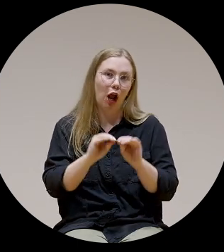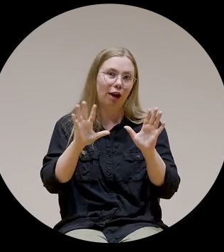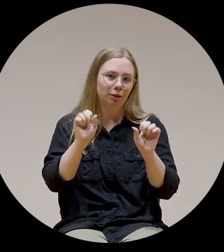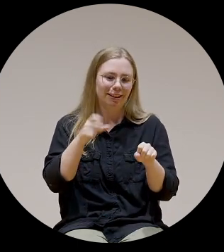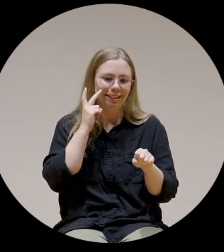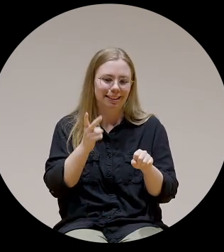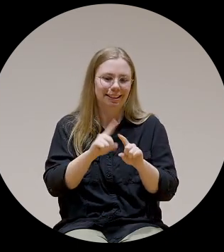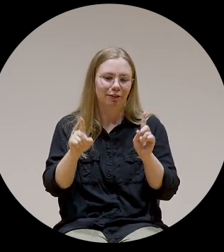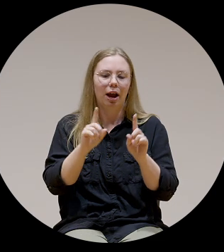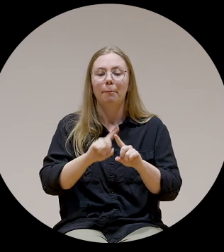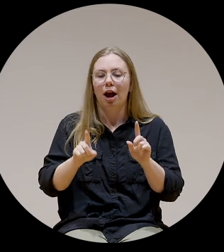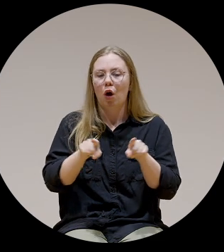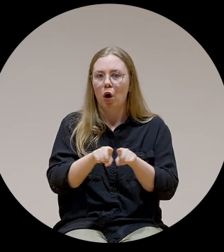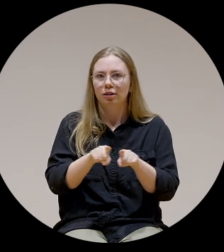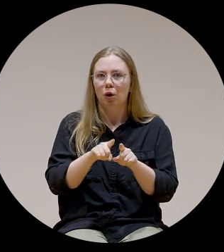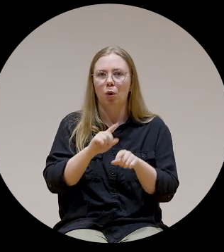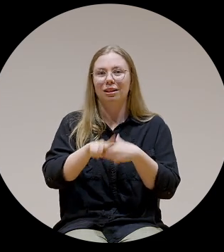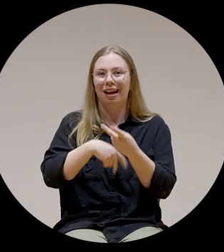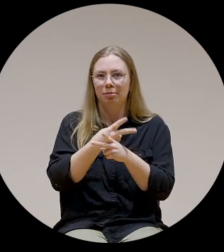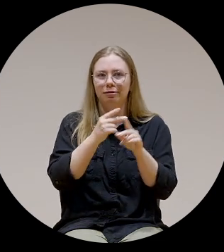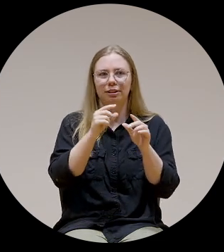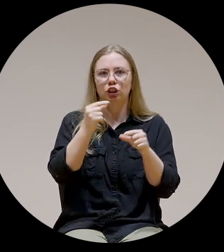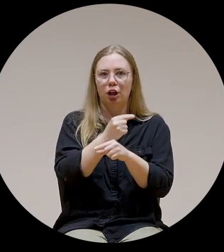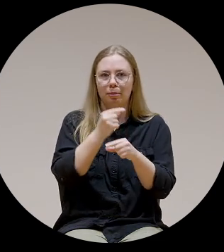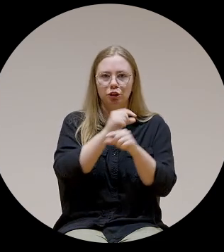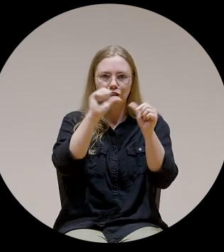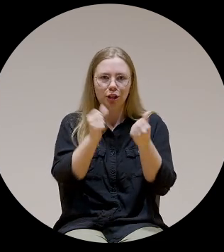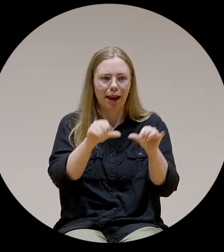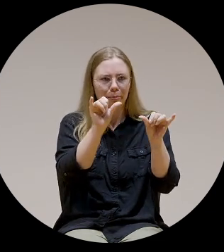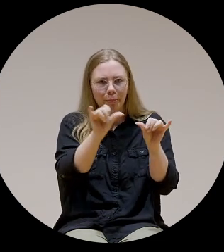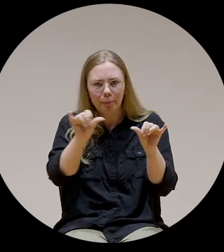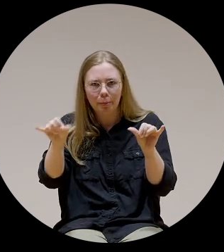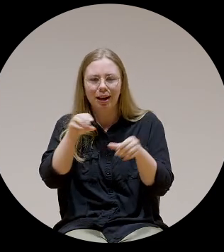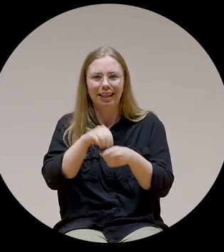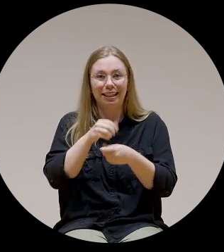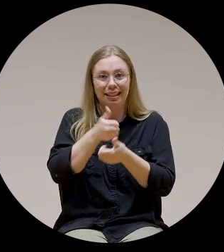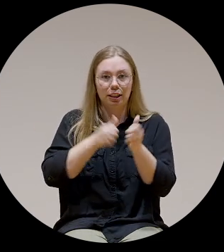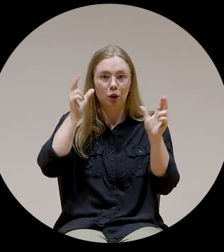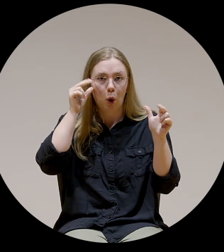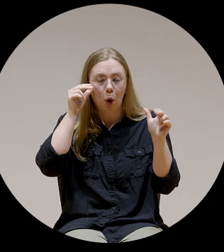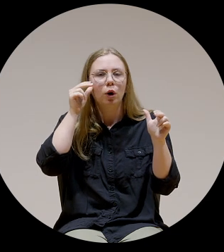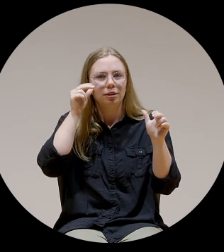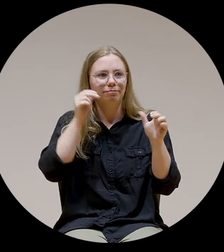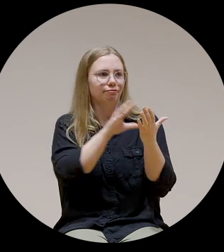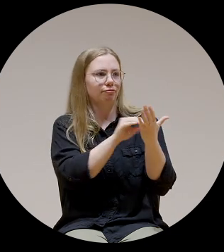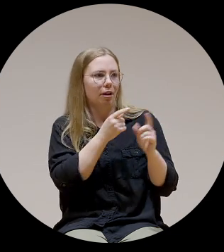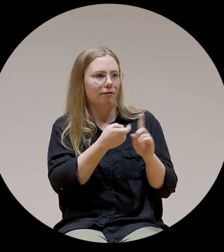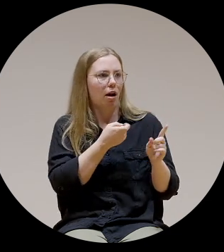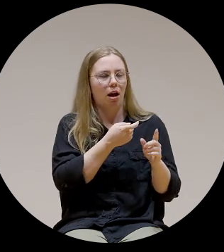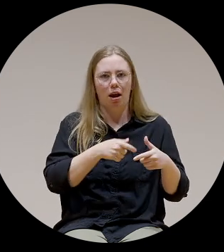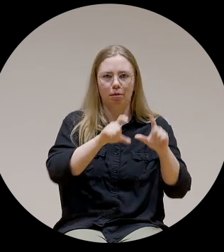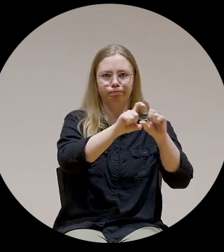but also in the types of geometric motifs that she's used to essentially inhabit each of